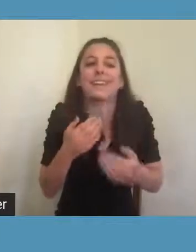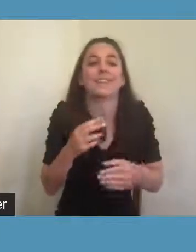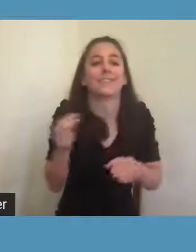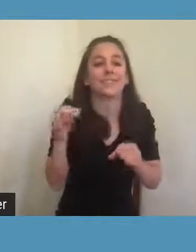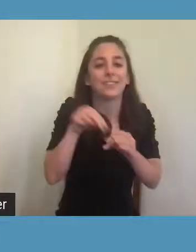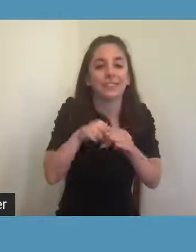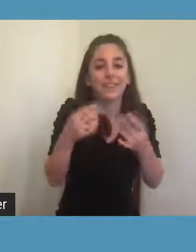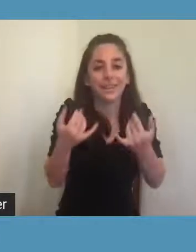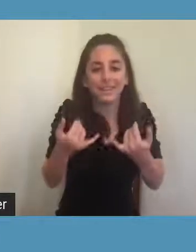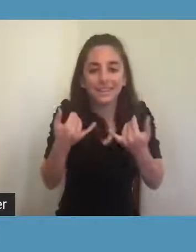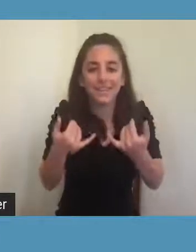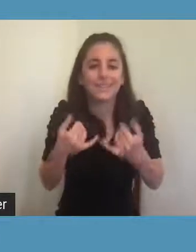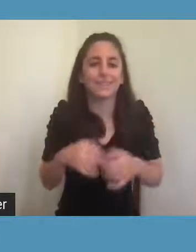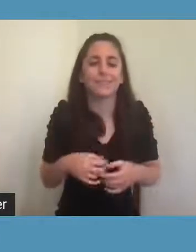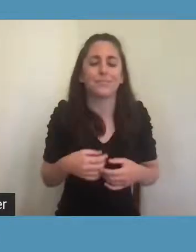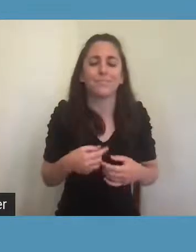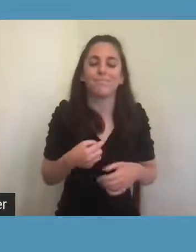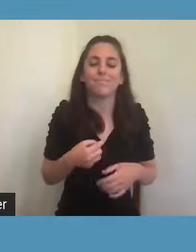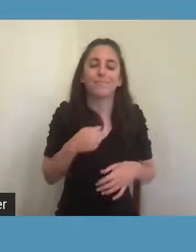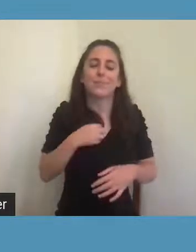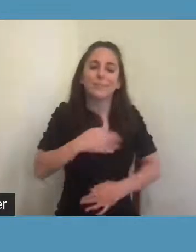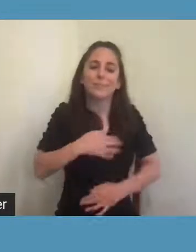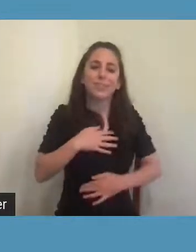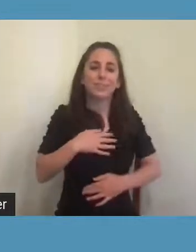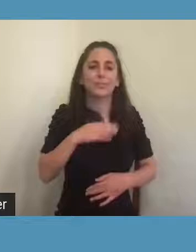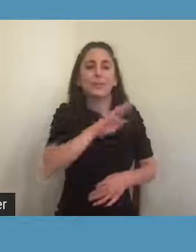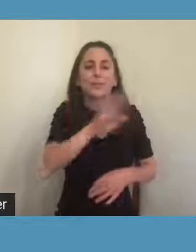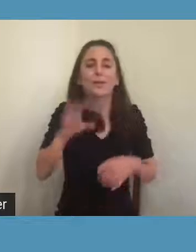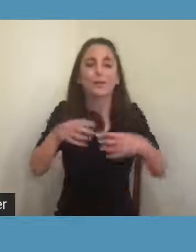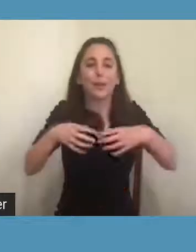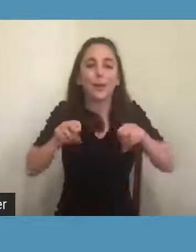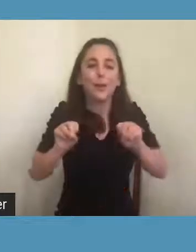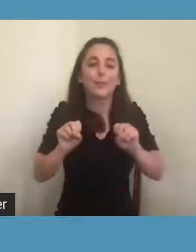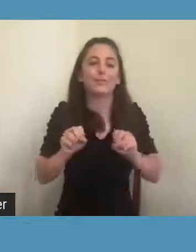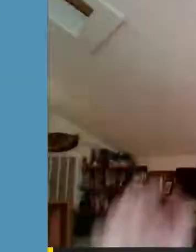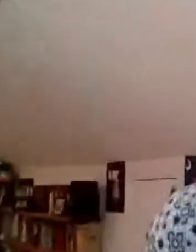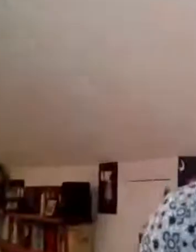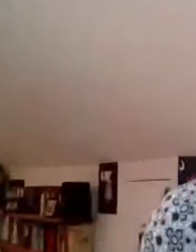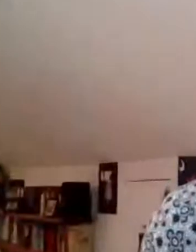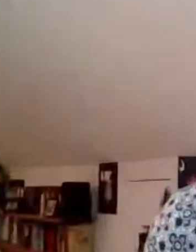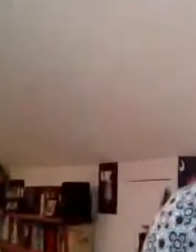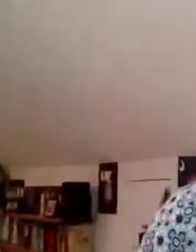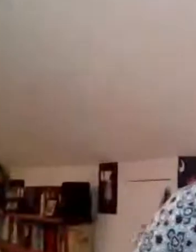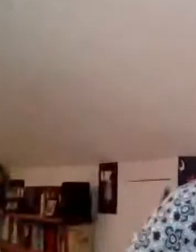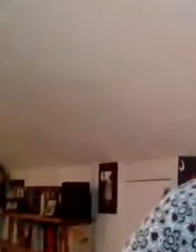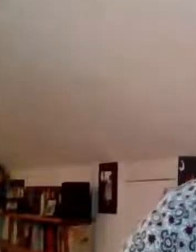have enjoyed being your host and hope that everyone has a fabulous day. Bye.